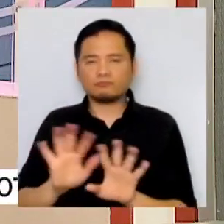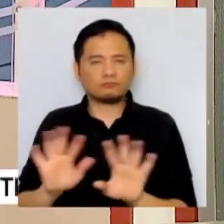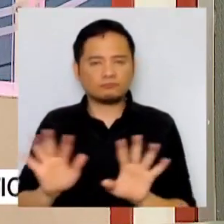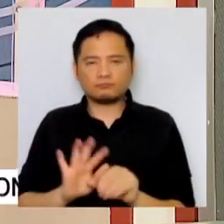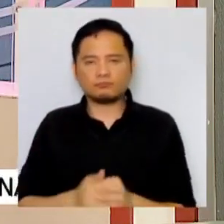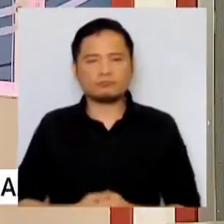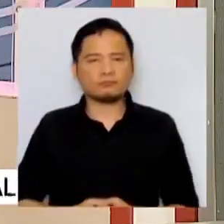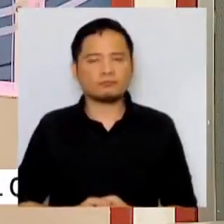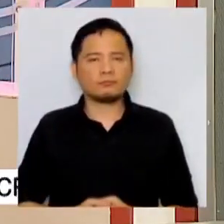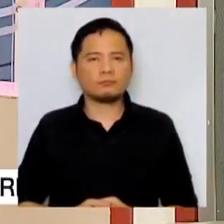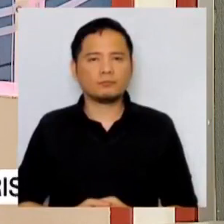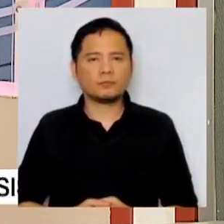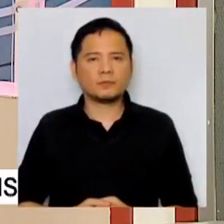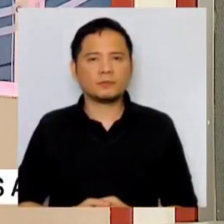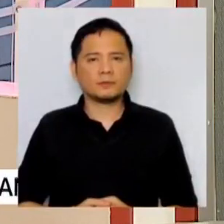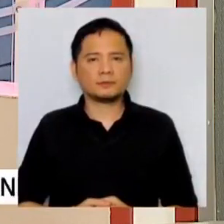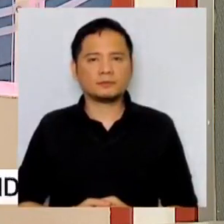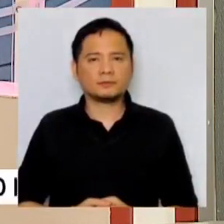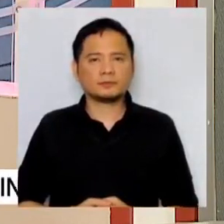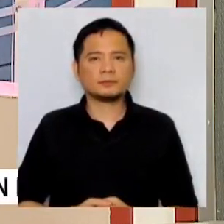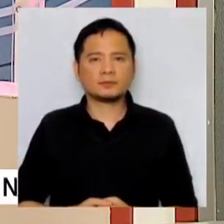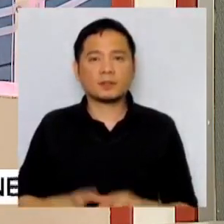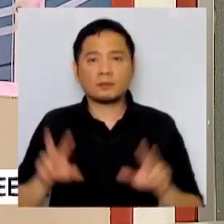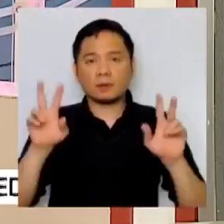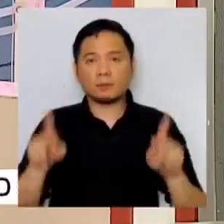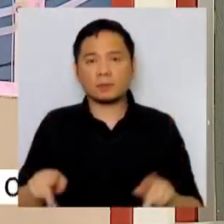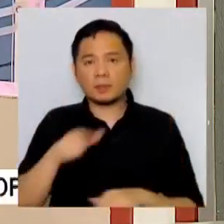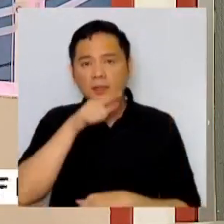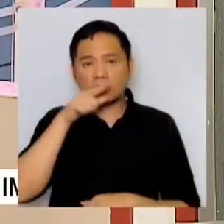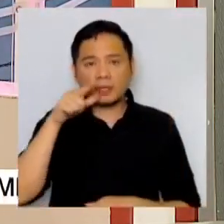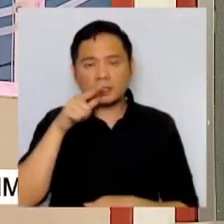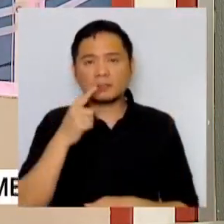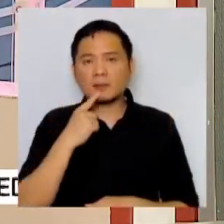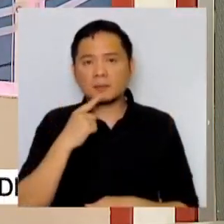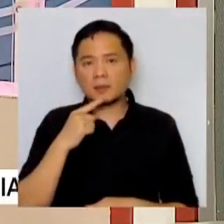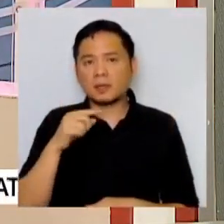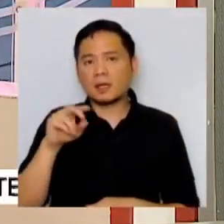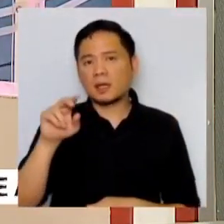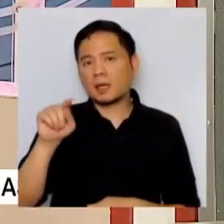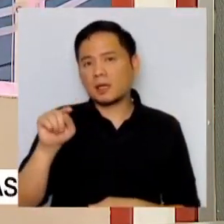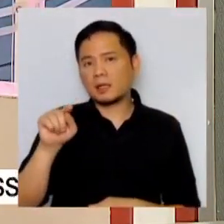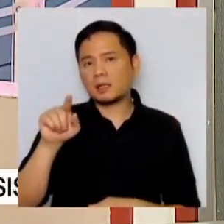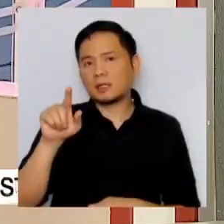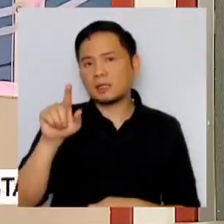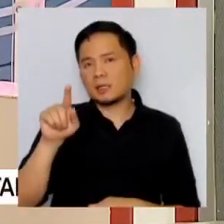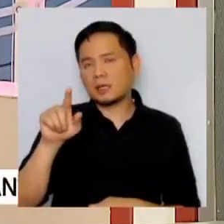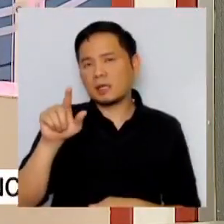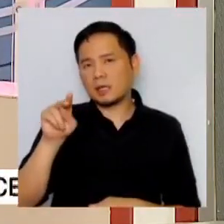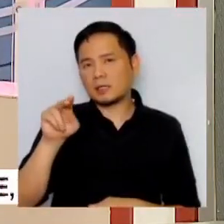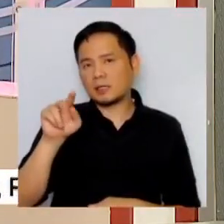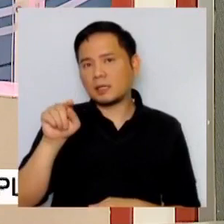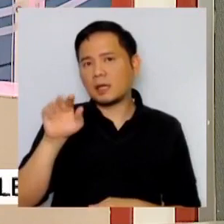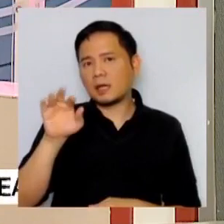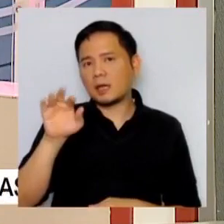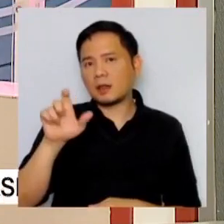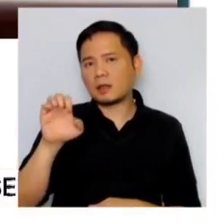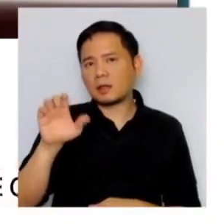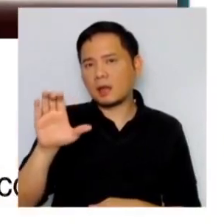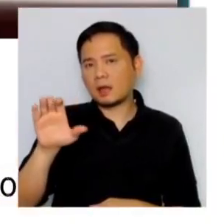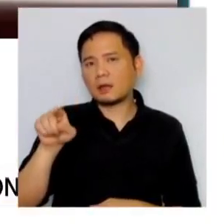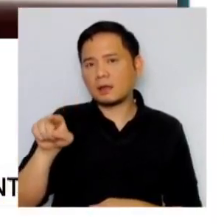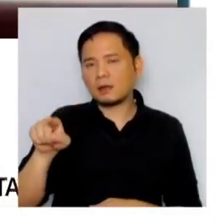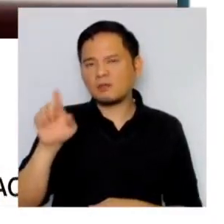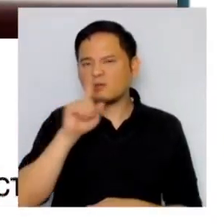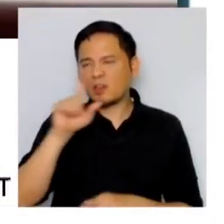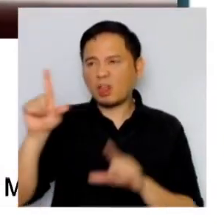The camp of Vice President Lenny Robredo denouncing NTFL-CAC spokesperson Lorraine Badoy's red-tagging. Teddy Bagila Jr., who is